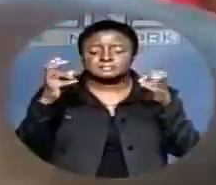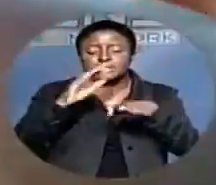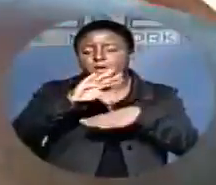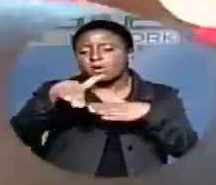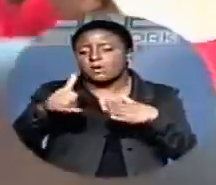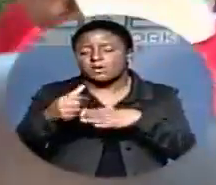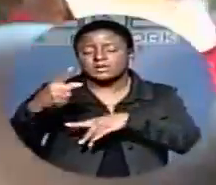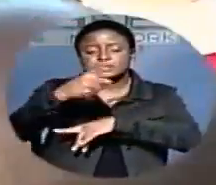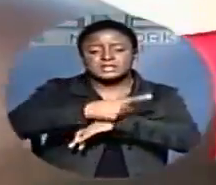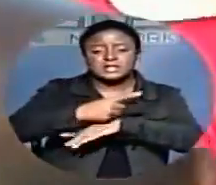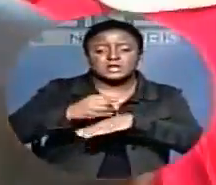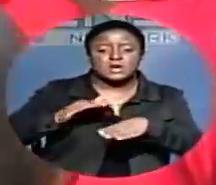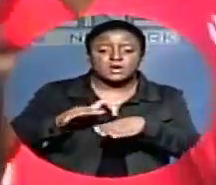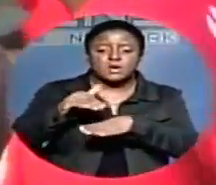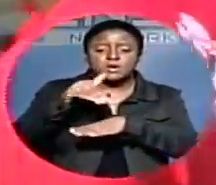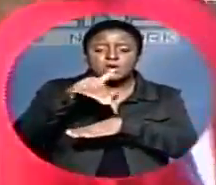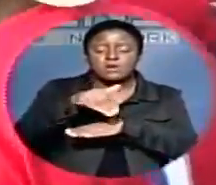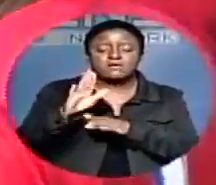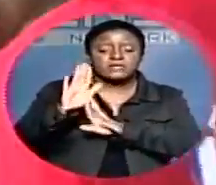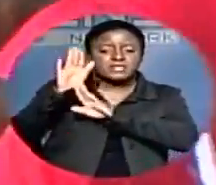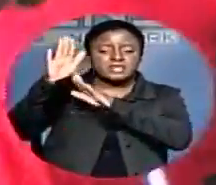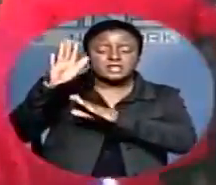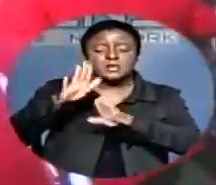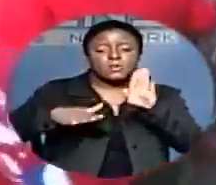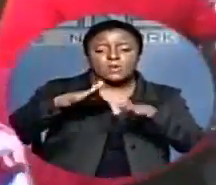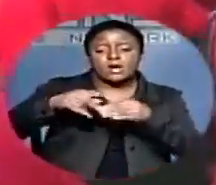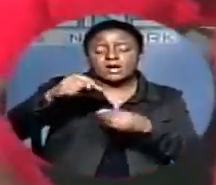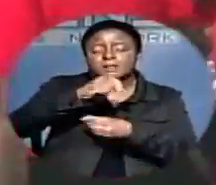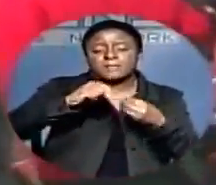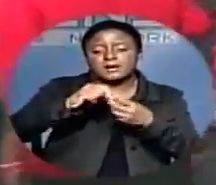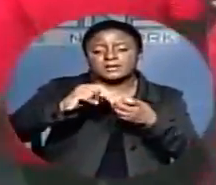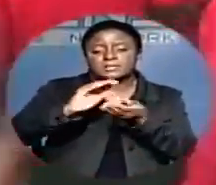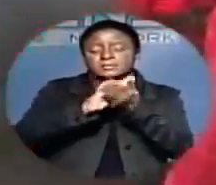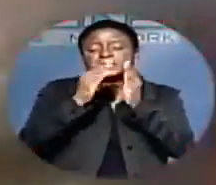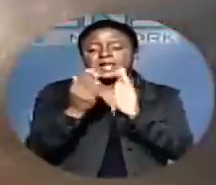the Hill walkabout turning into confrontation with the government and